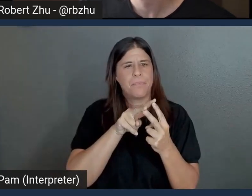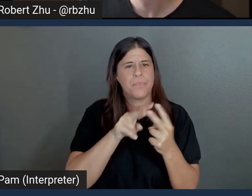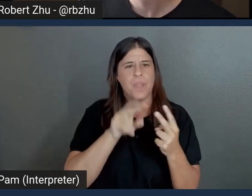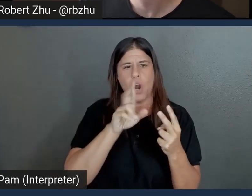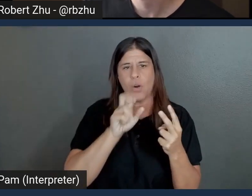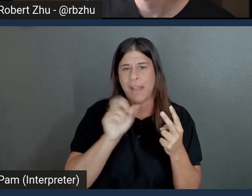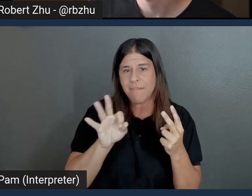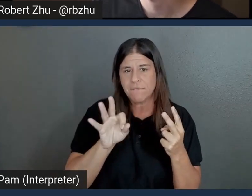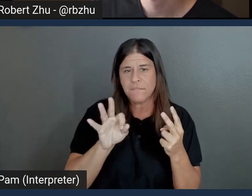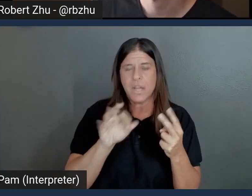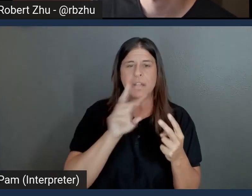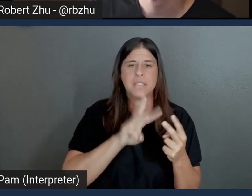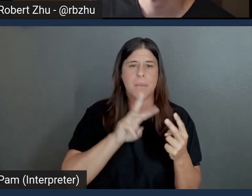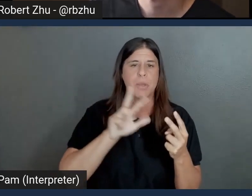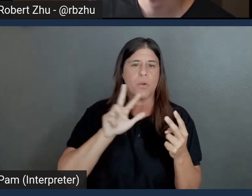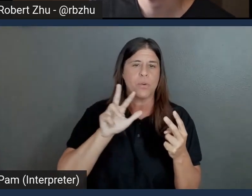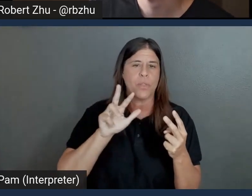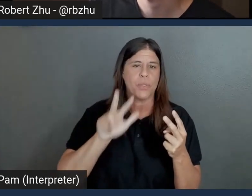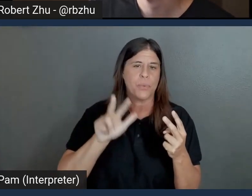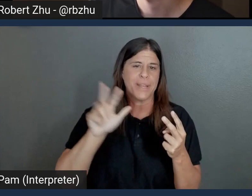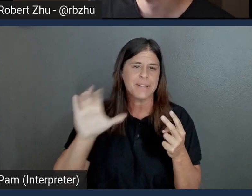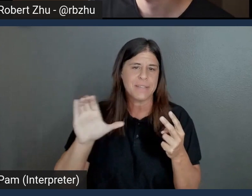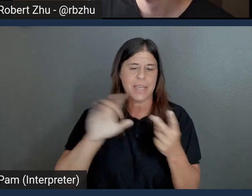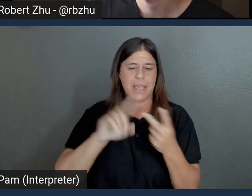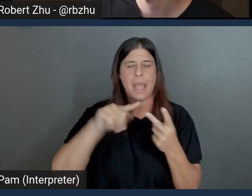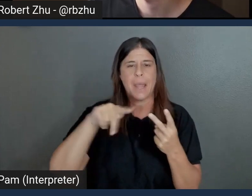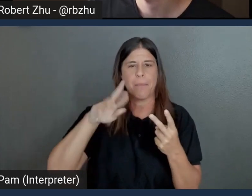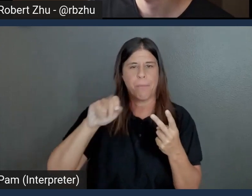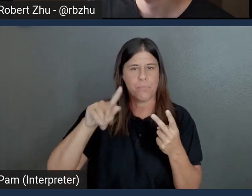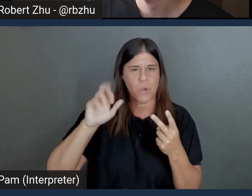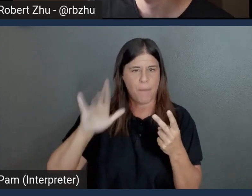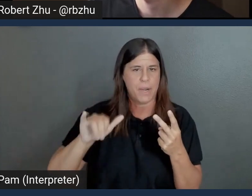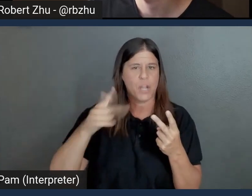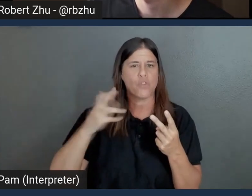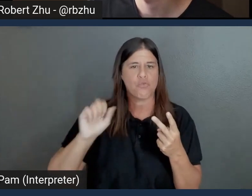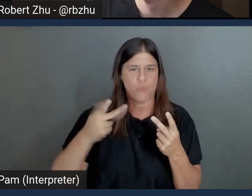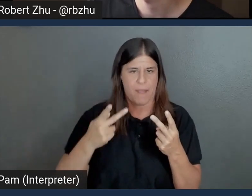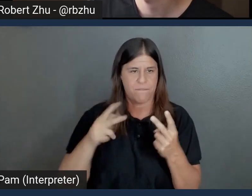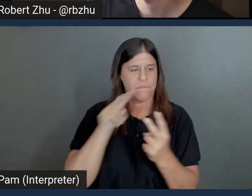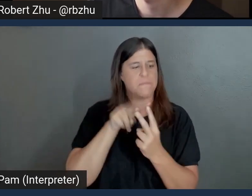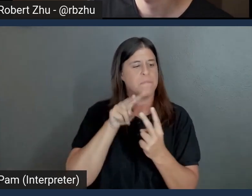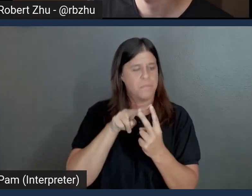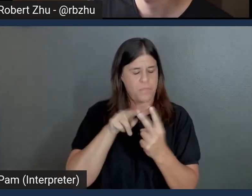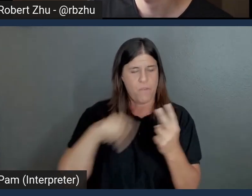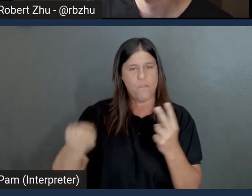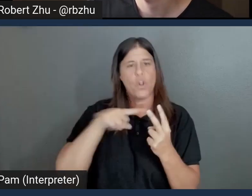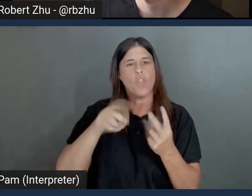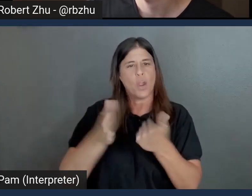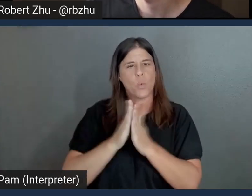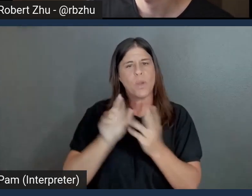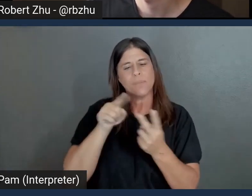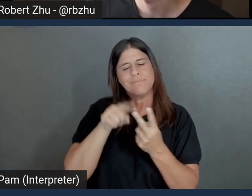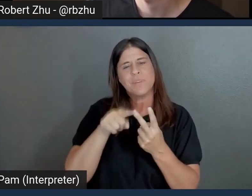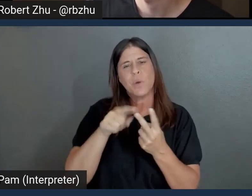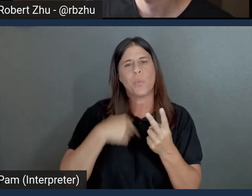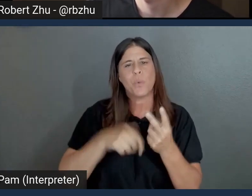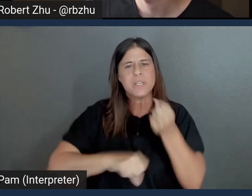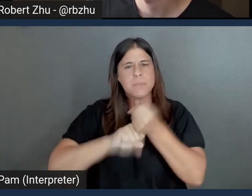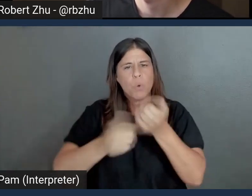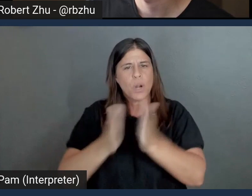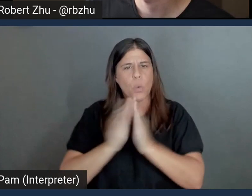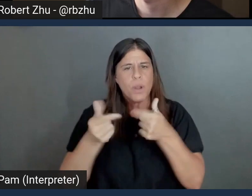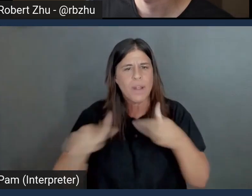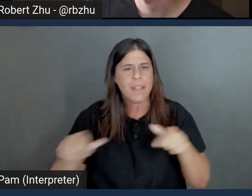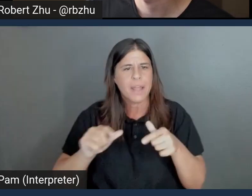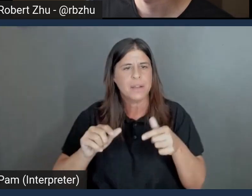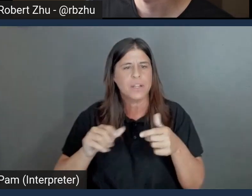which is a W3C standard, and property graph. For the property graph for property graphs, we supported a query language called